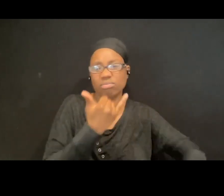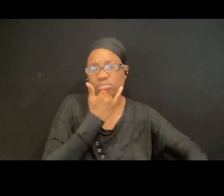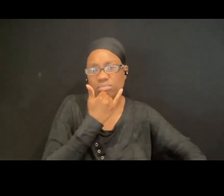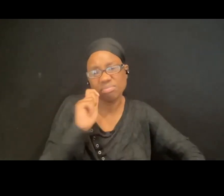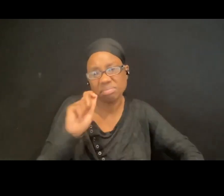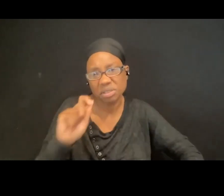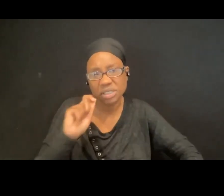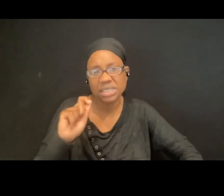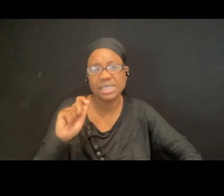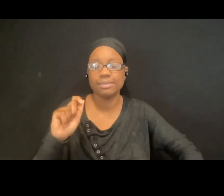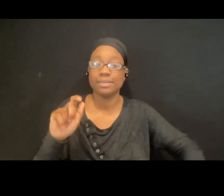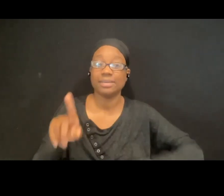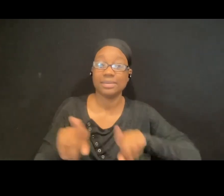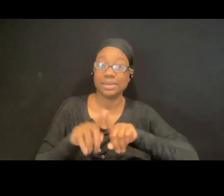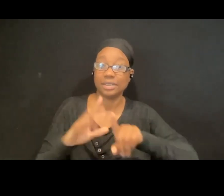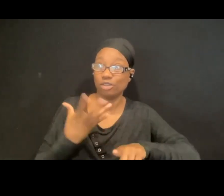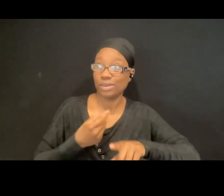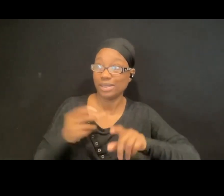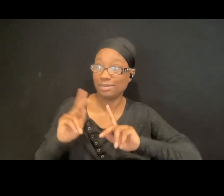as trans people are there.